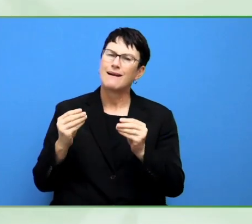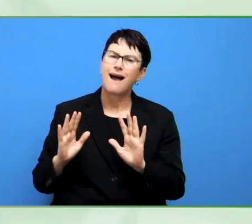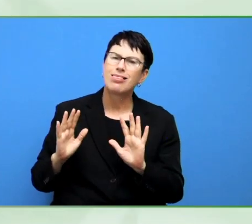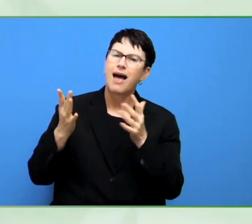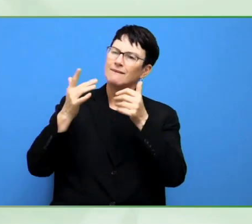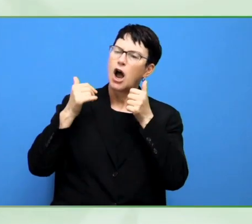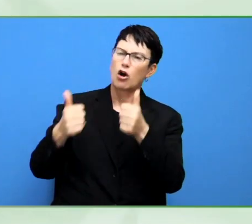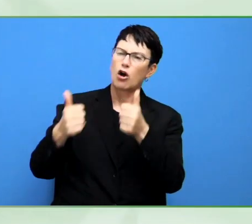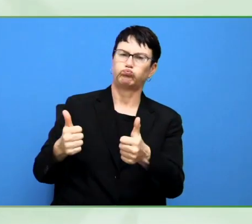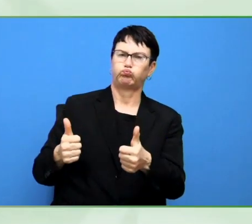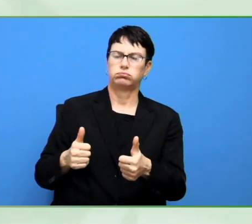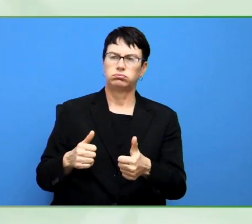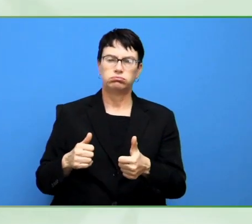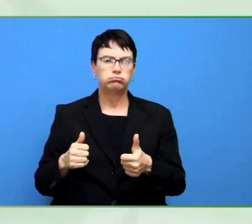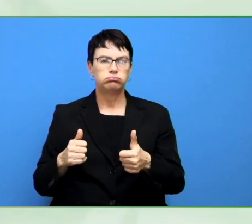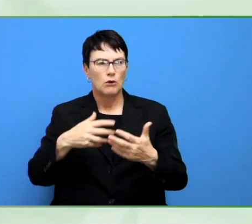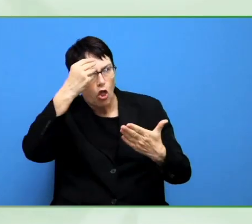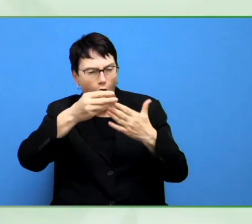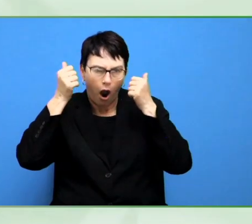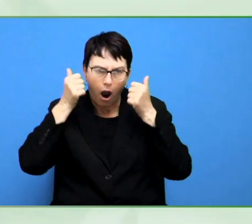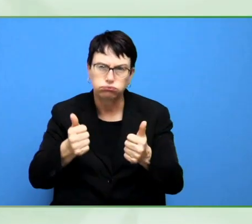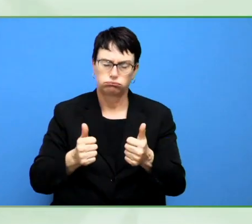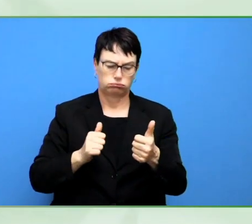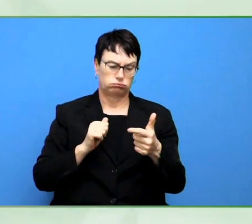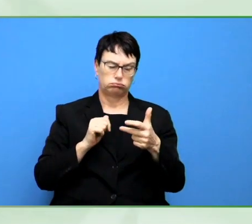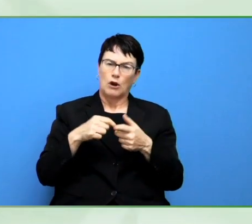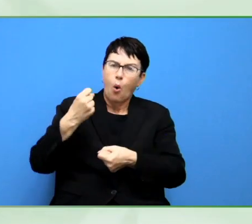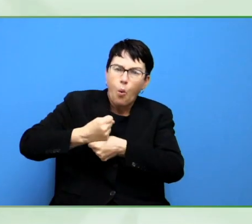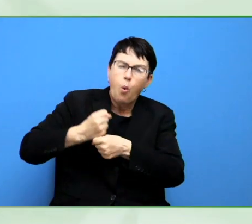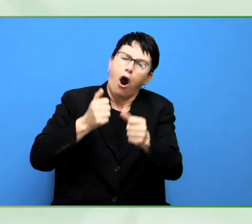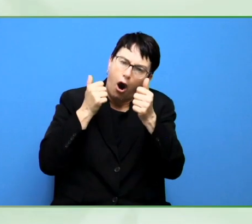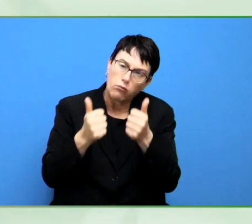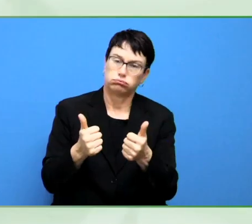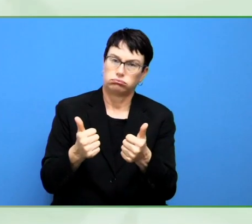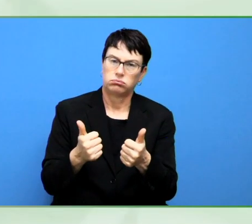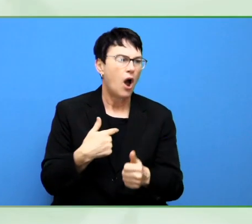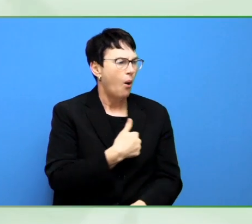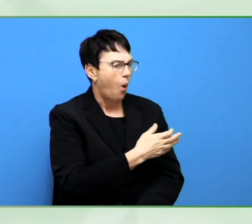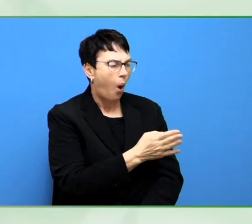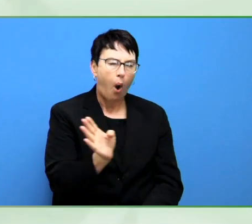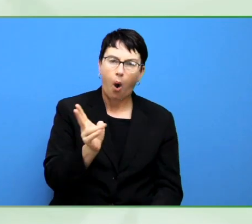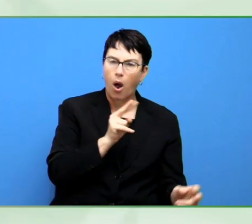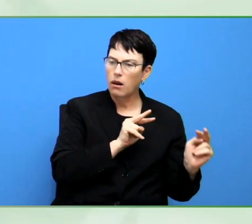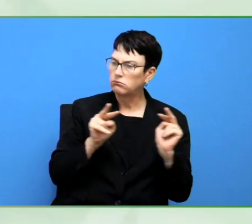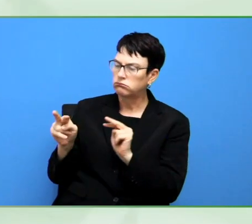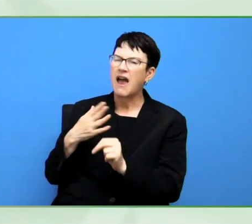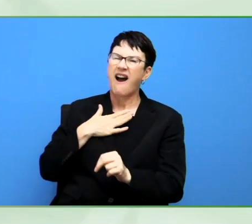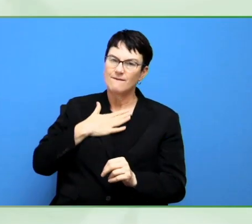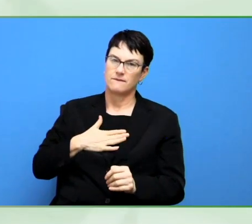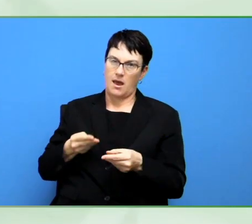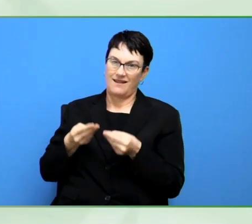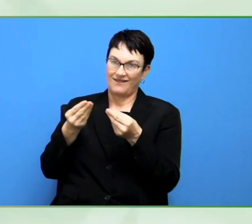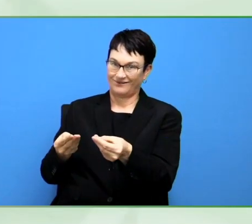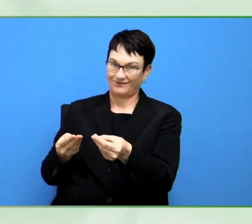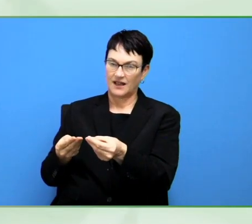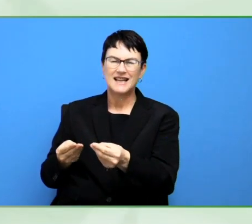work well. We are all working for the same cause. I was amazed to find that different people are doing